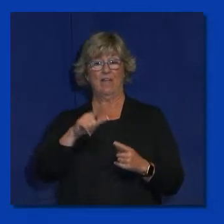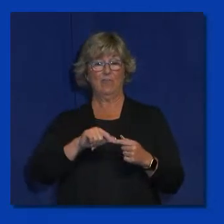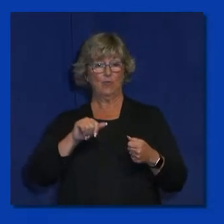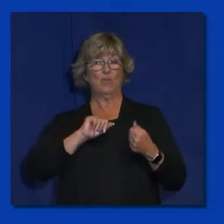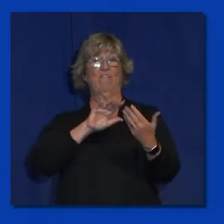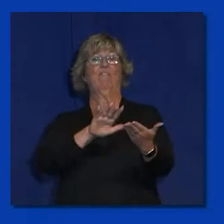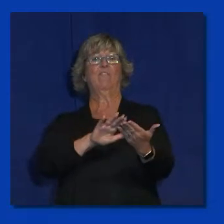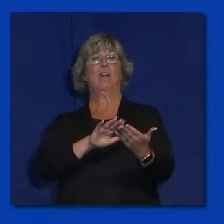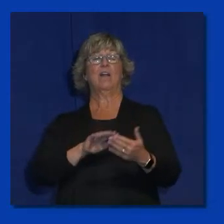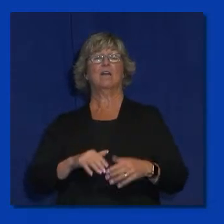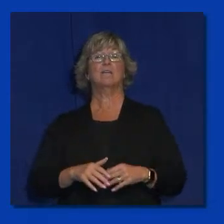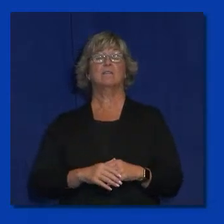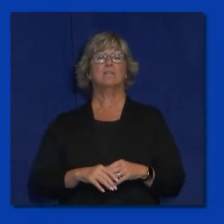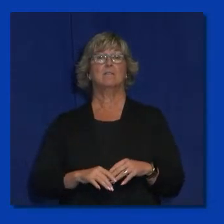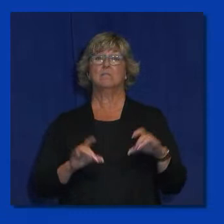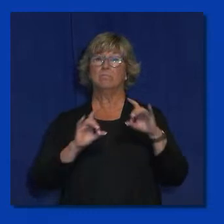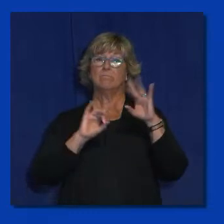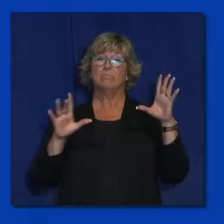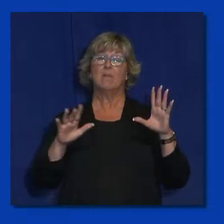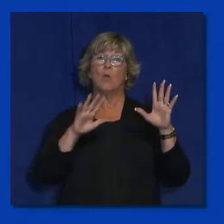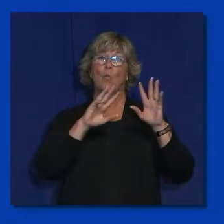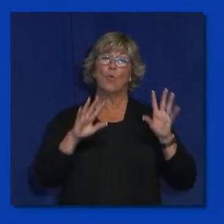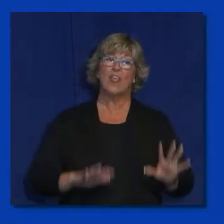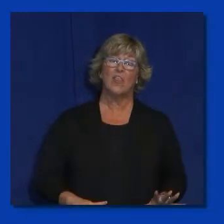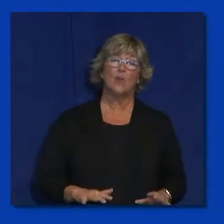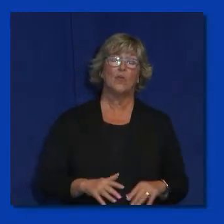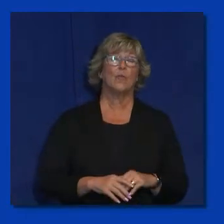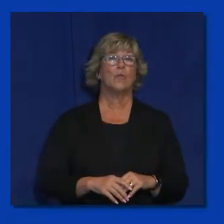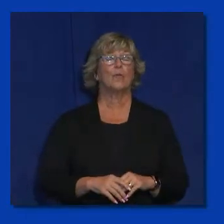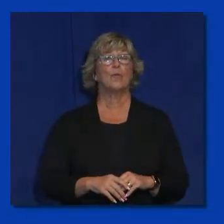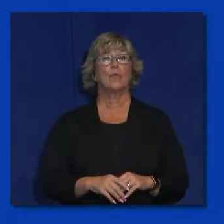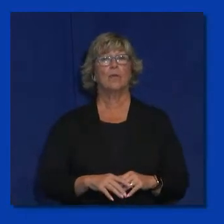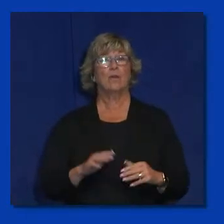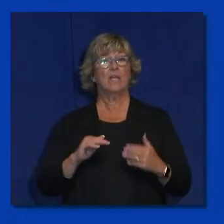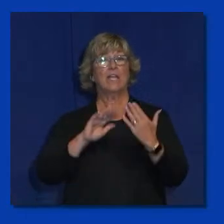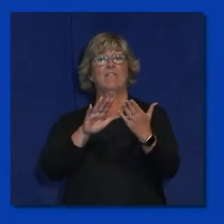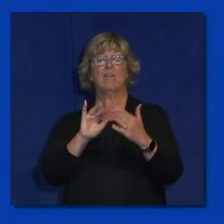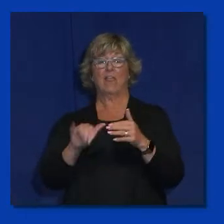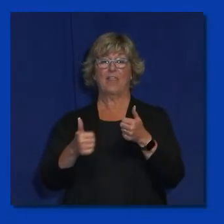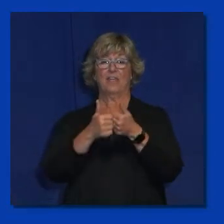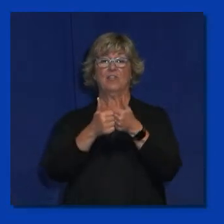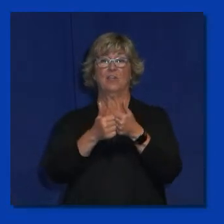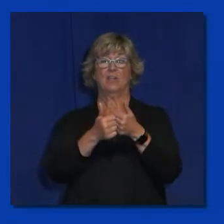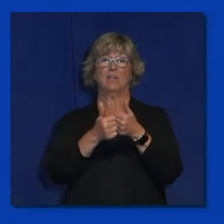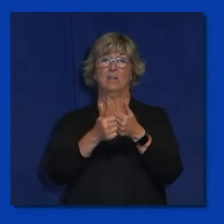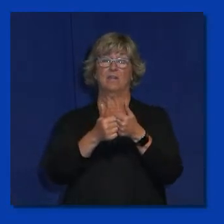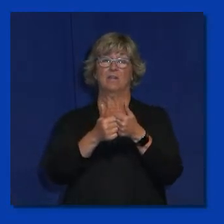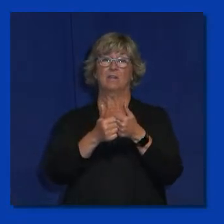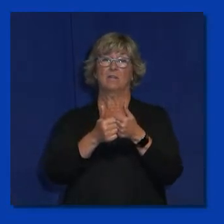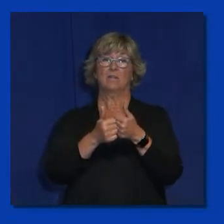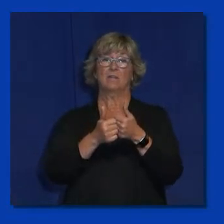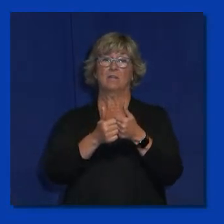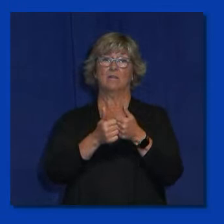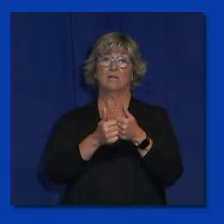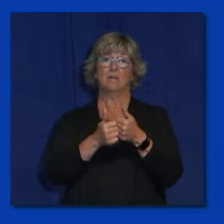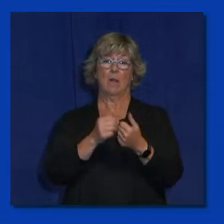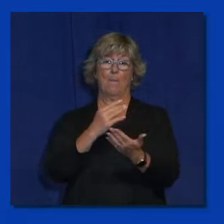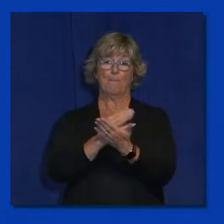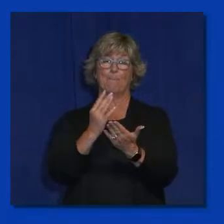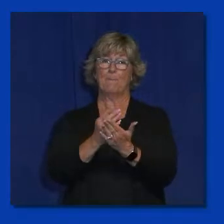confront the extremes by confronting this challenge with an unprecedented